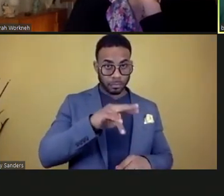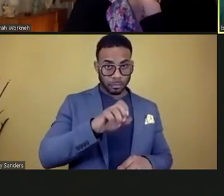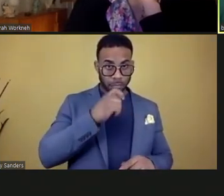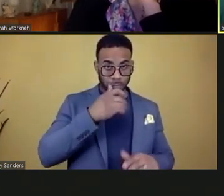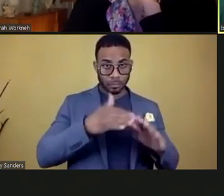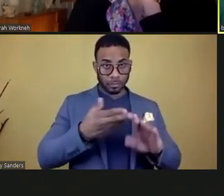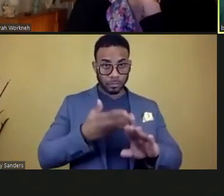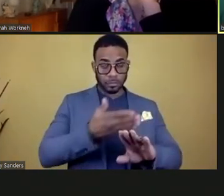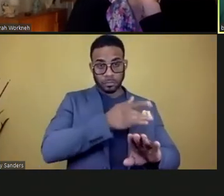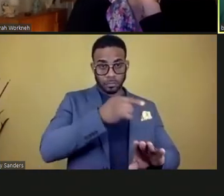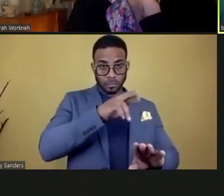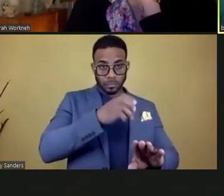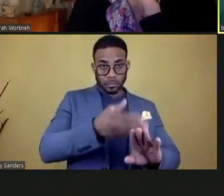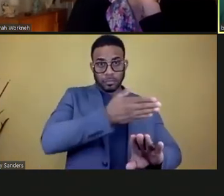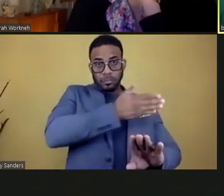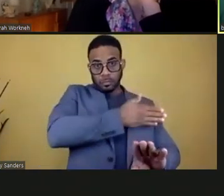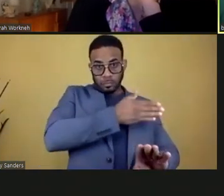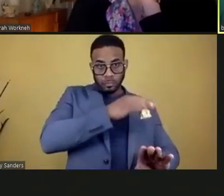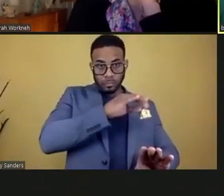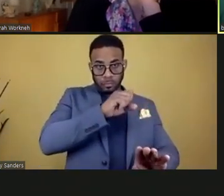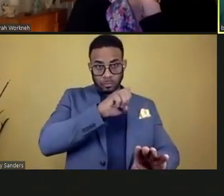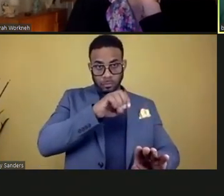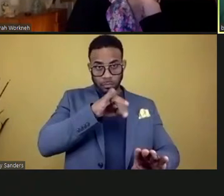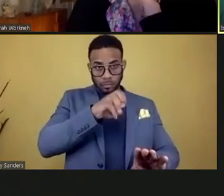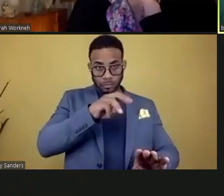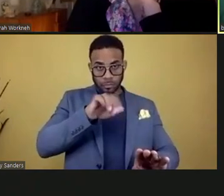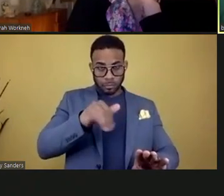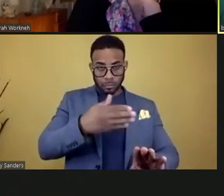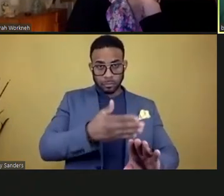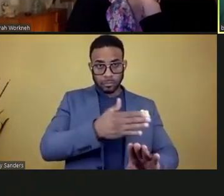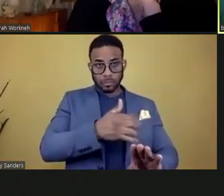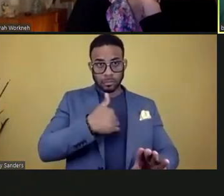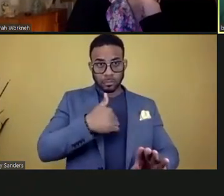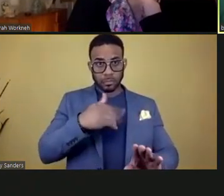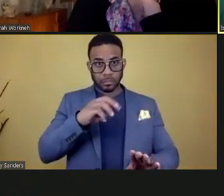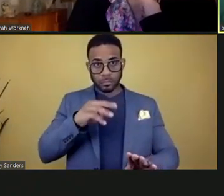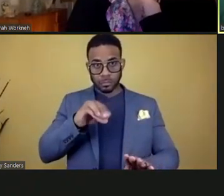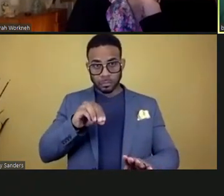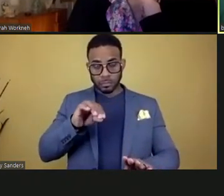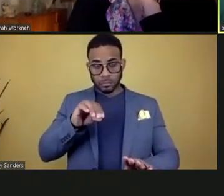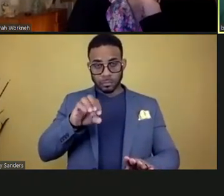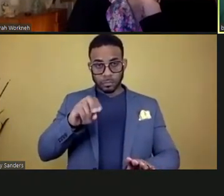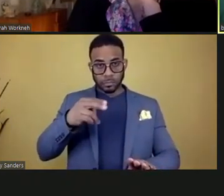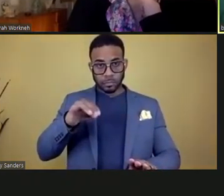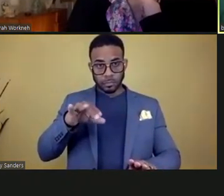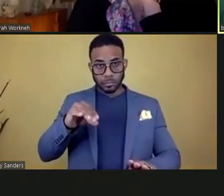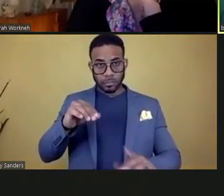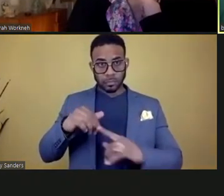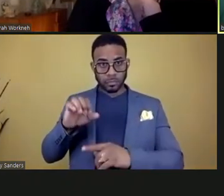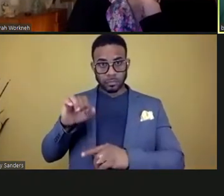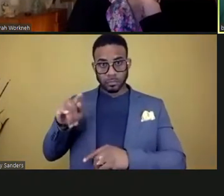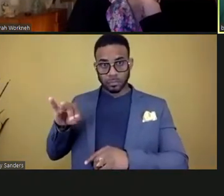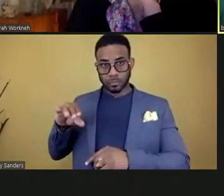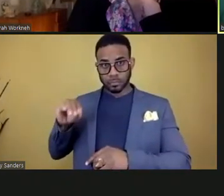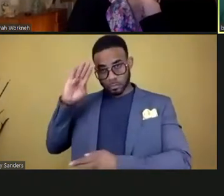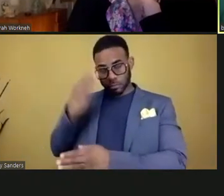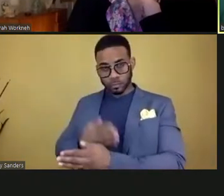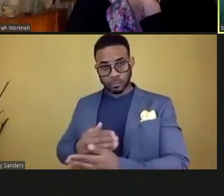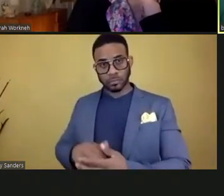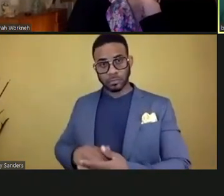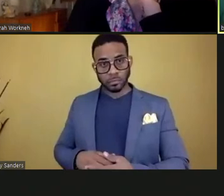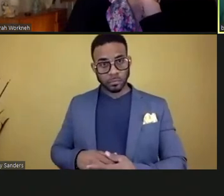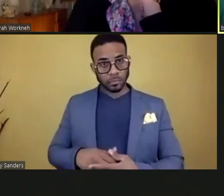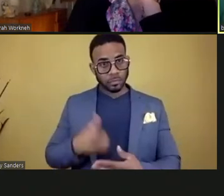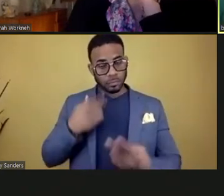born from Grace, who was born from Esime. I am Omo Ochosi and Ati Yansan. I